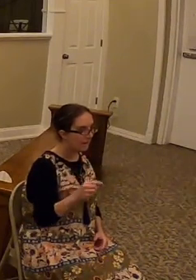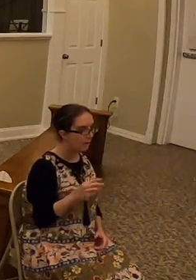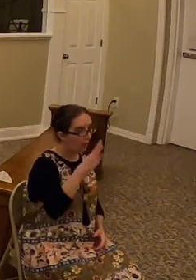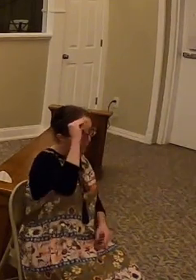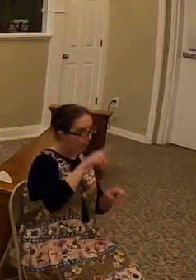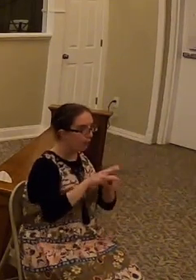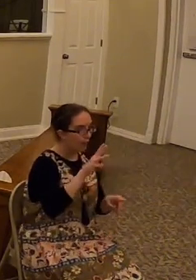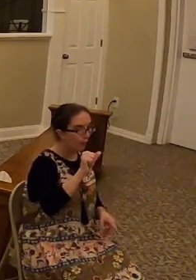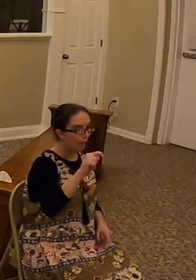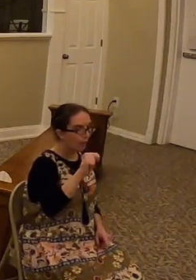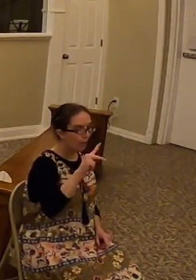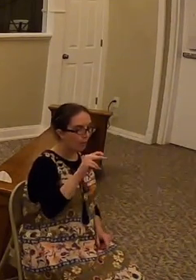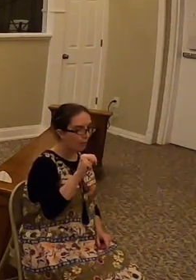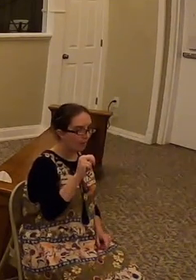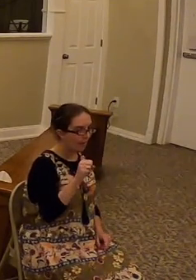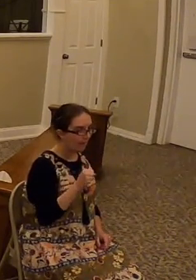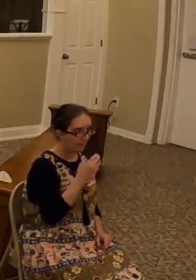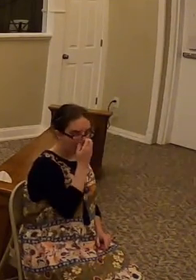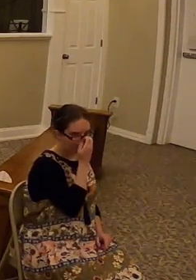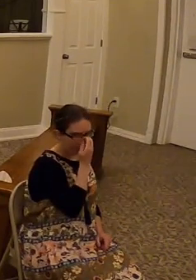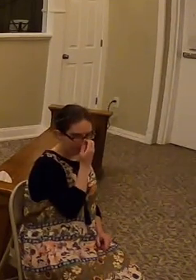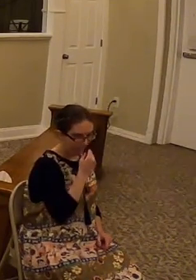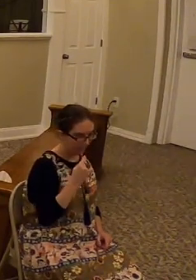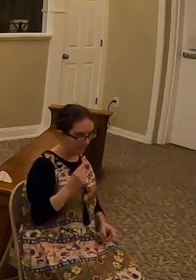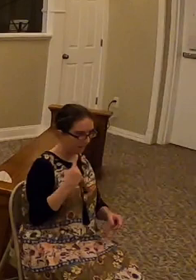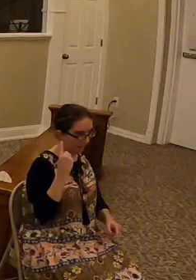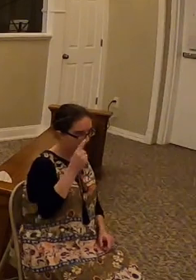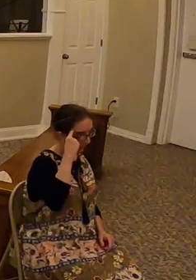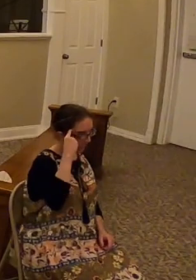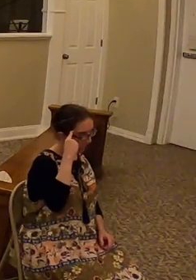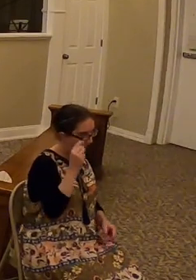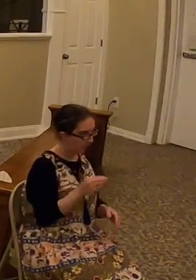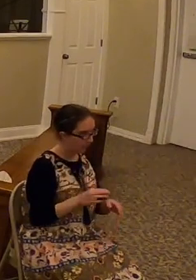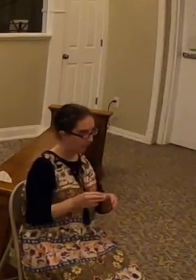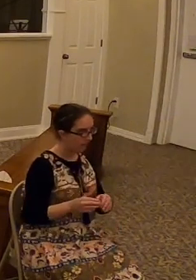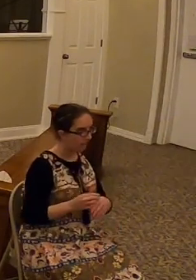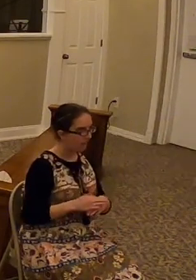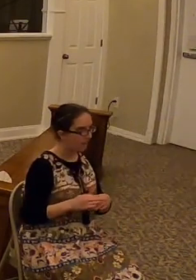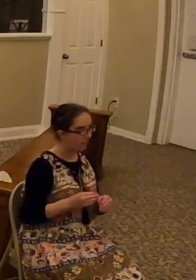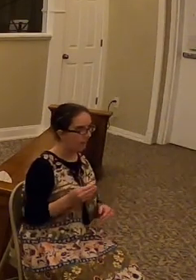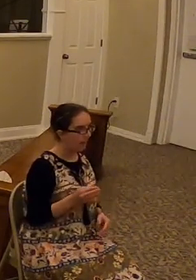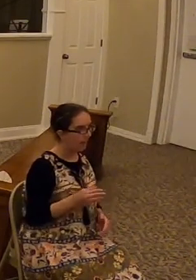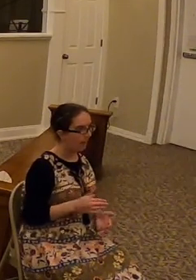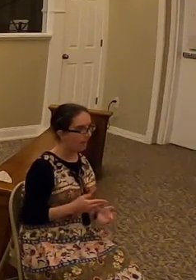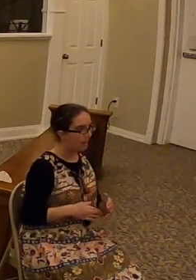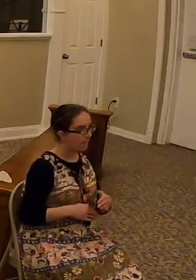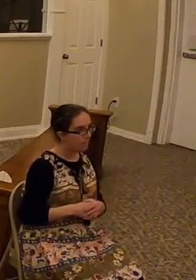always say, every time he got on a plane, the only thing he could think about was that thing was built by the lowest bidder.